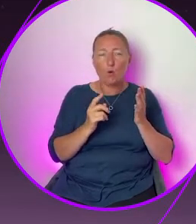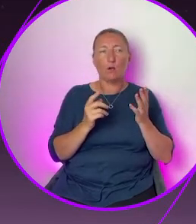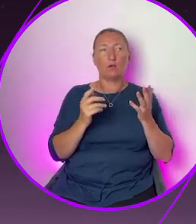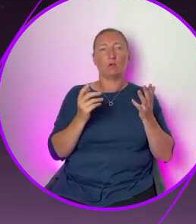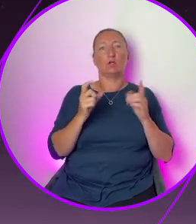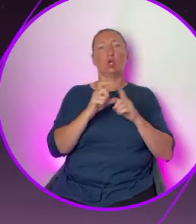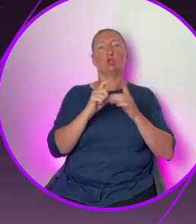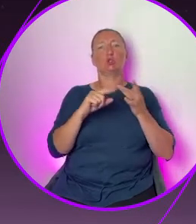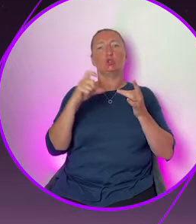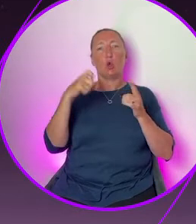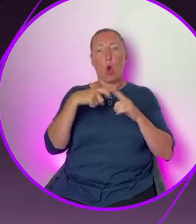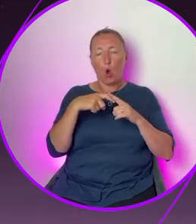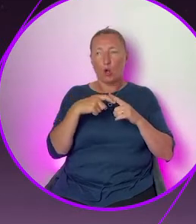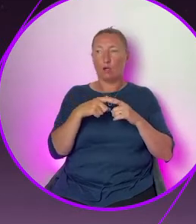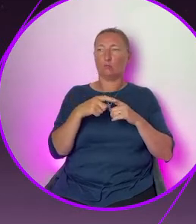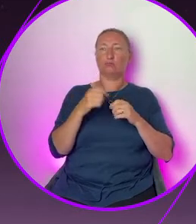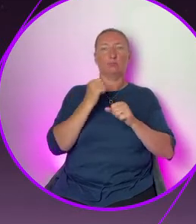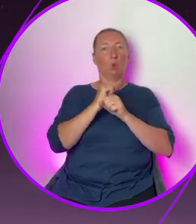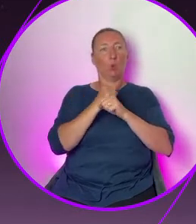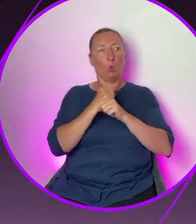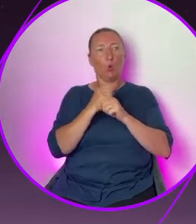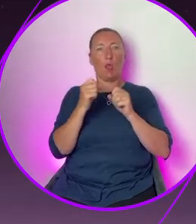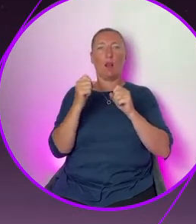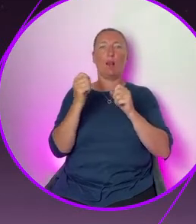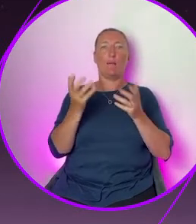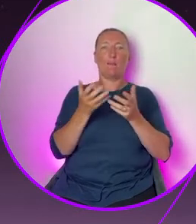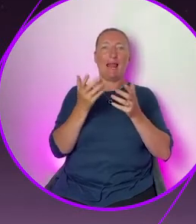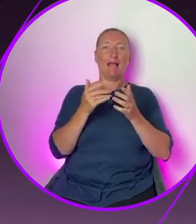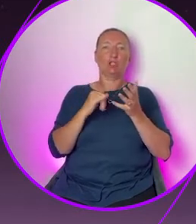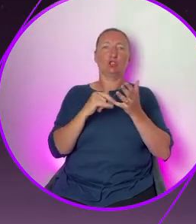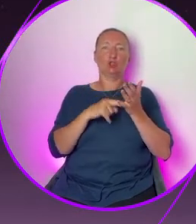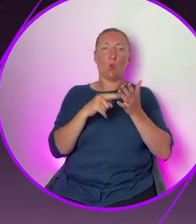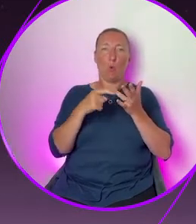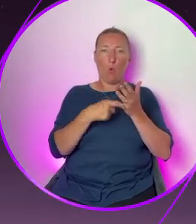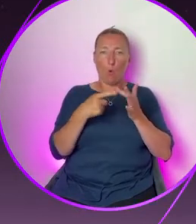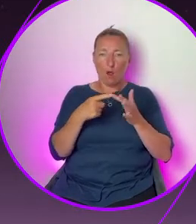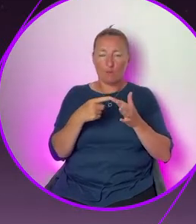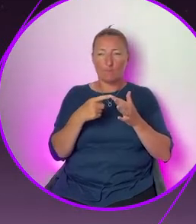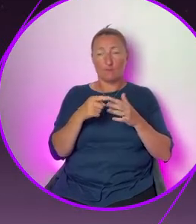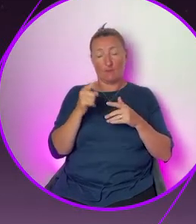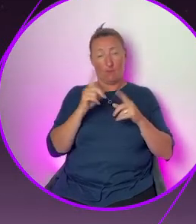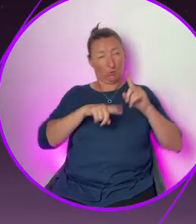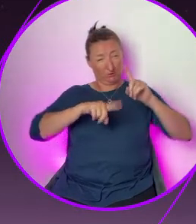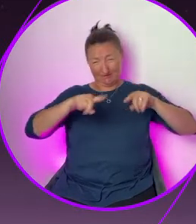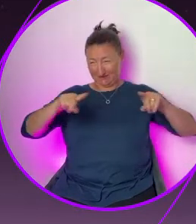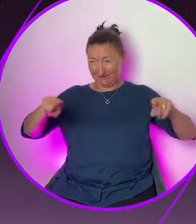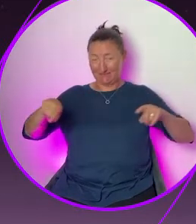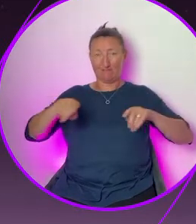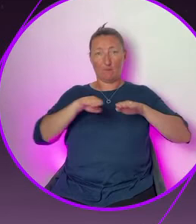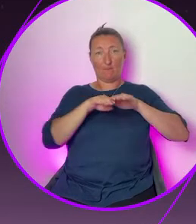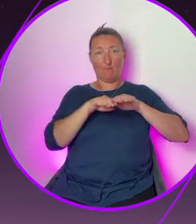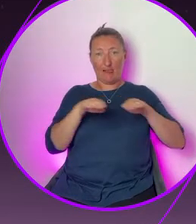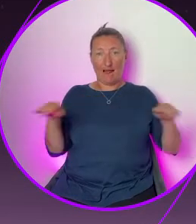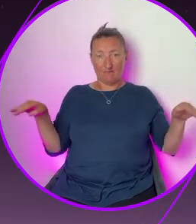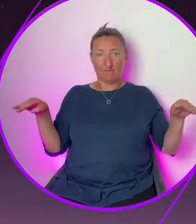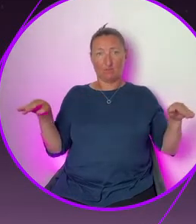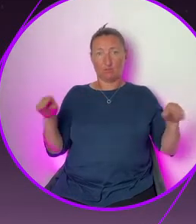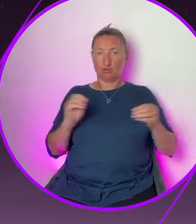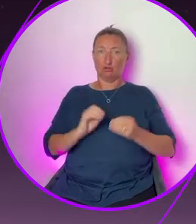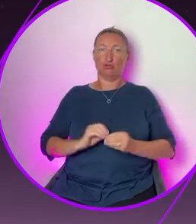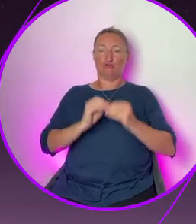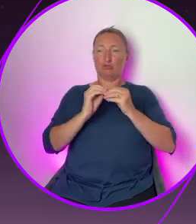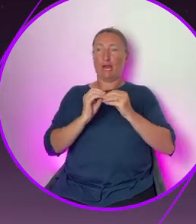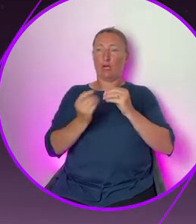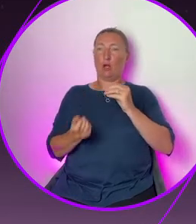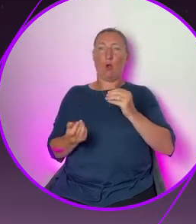App Store, Google Play Store, and so on. So what these platforms do are, is very obvious, are creating opportunities